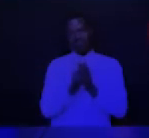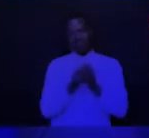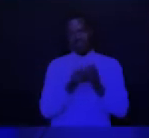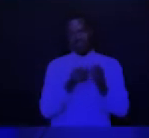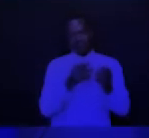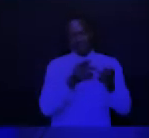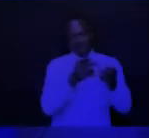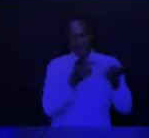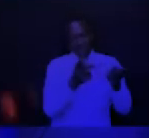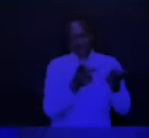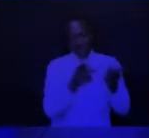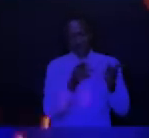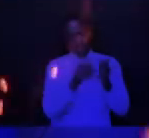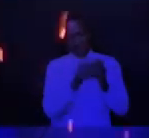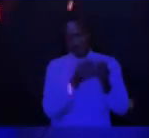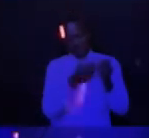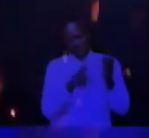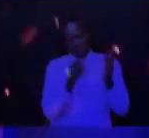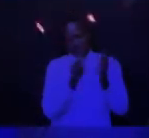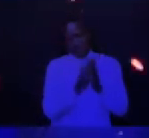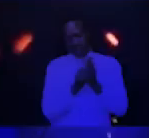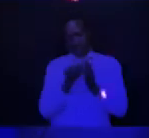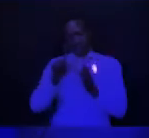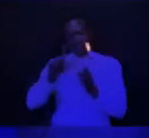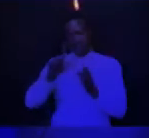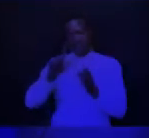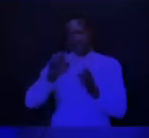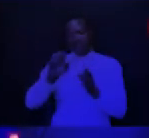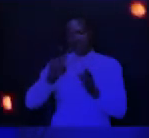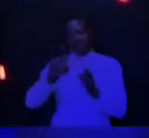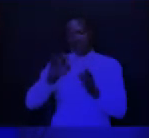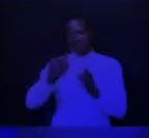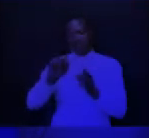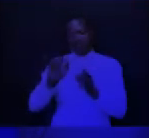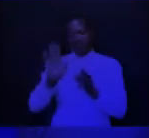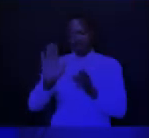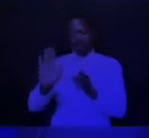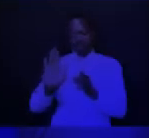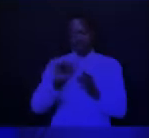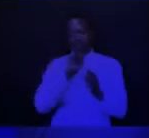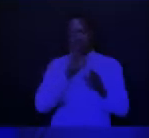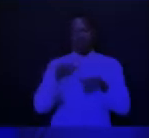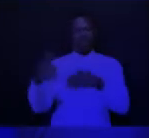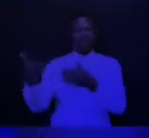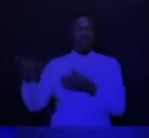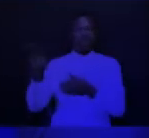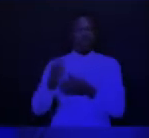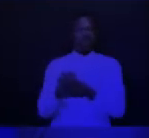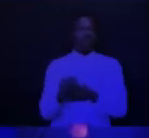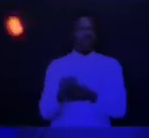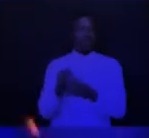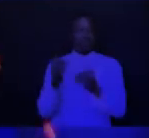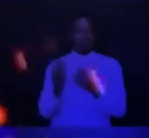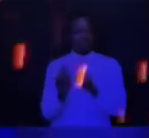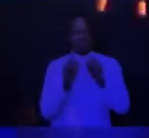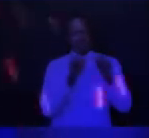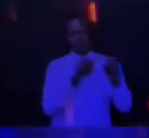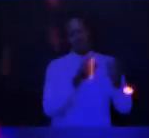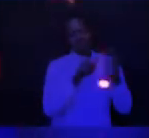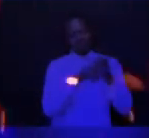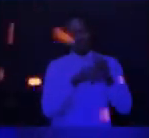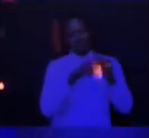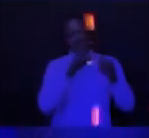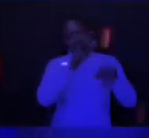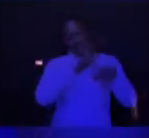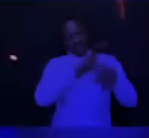to the Levite had not been given to them. Now, he's going into the temple worship. The Levite, they